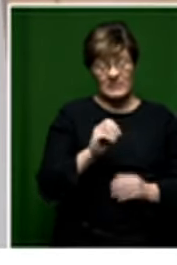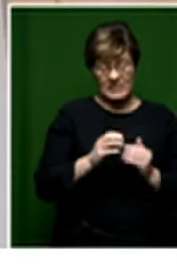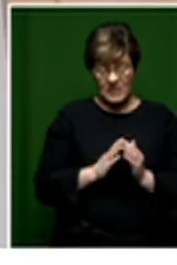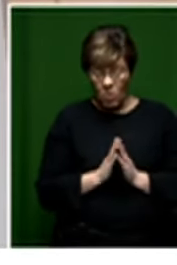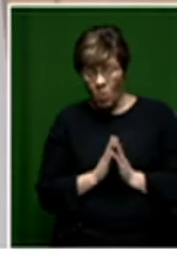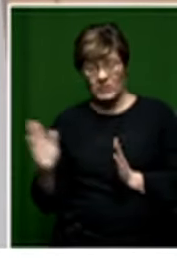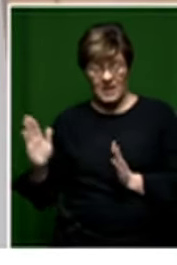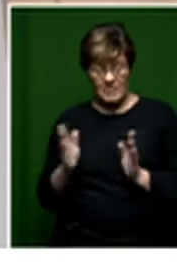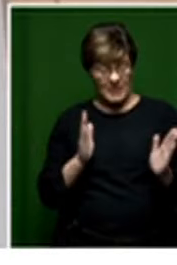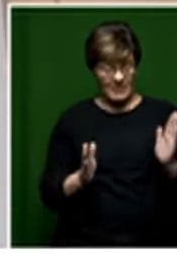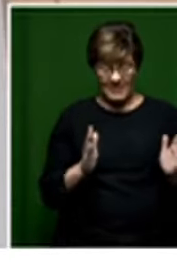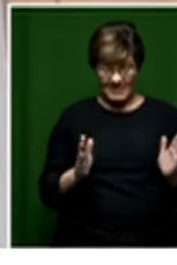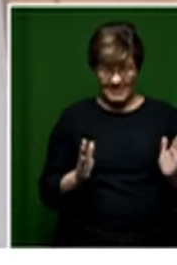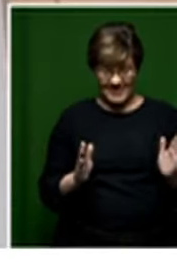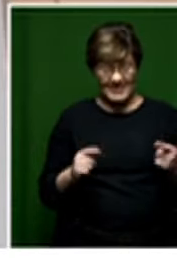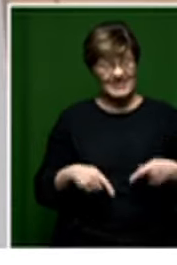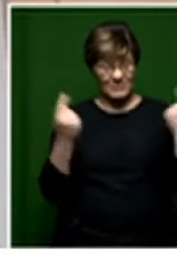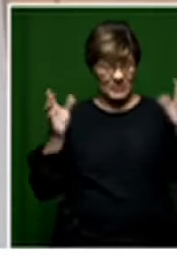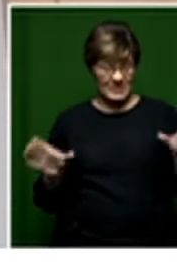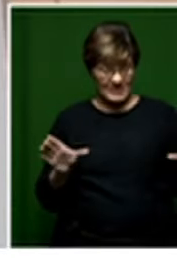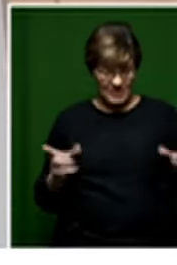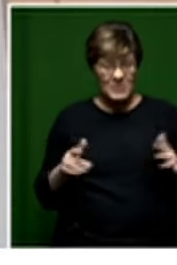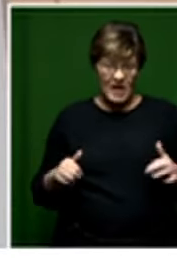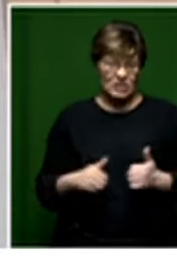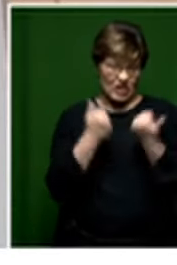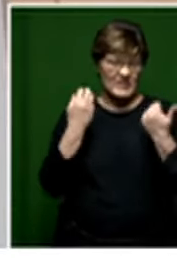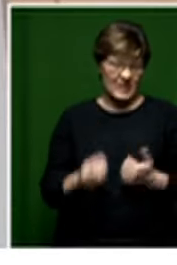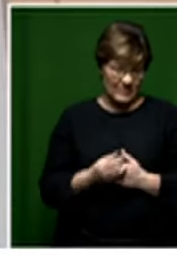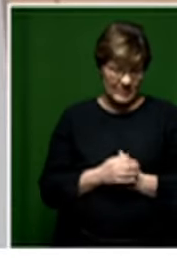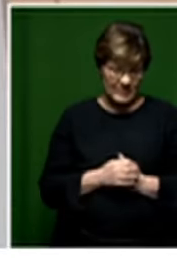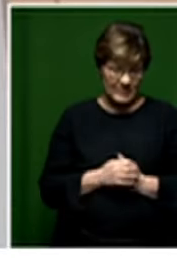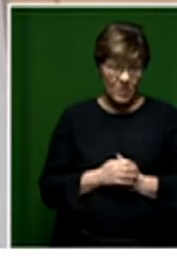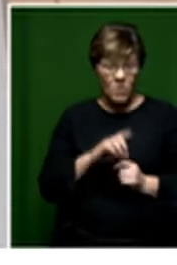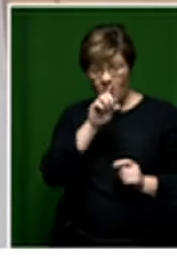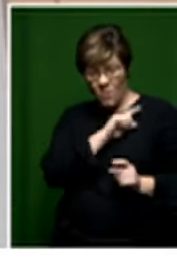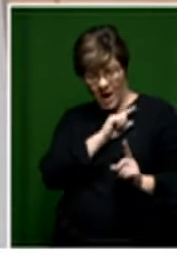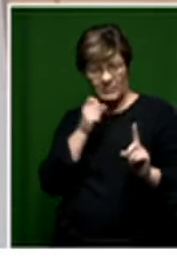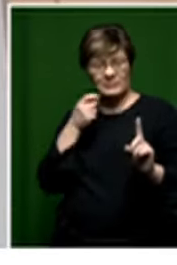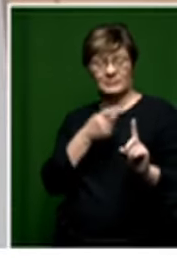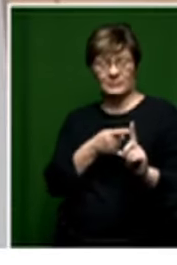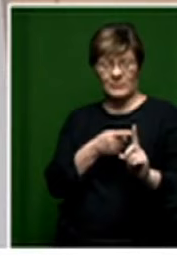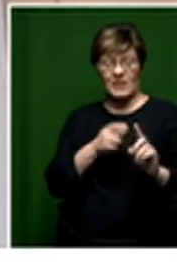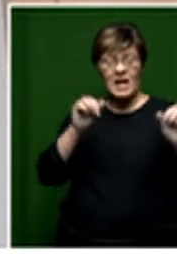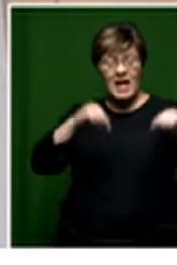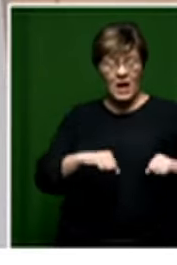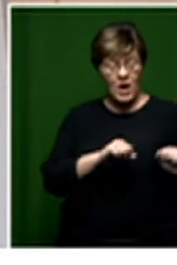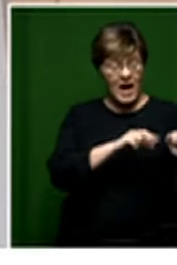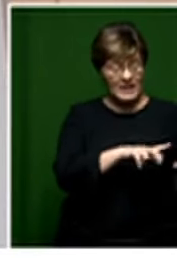So there is a huge disparity, and I think that's particularly challenging as we move towards allowing